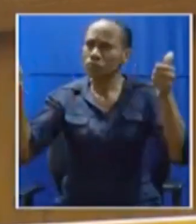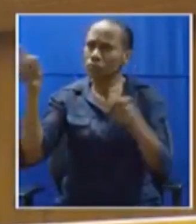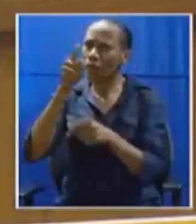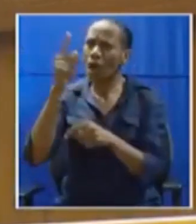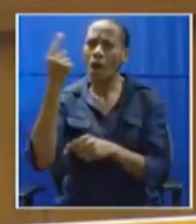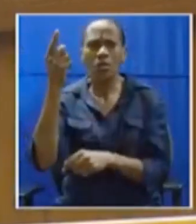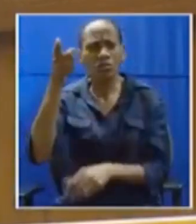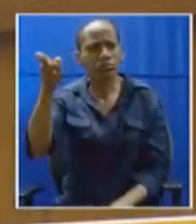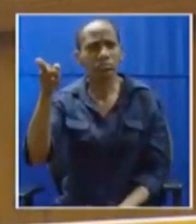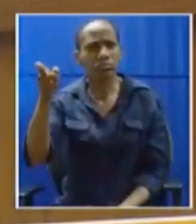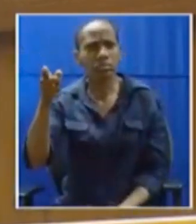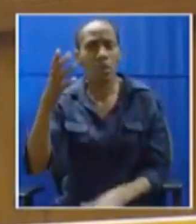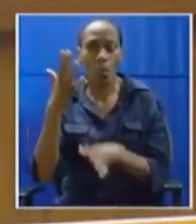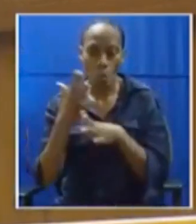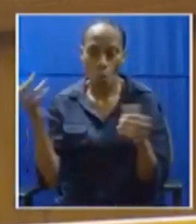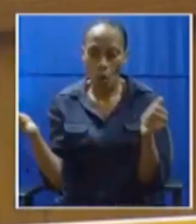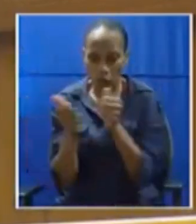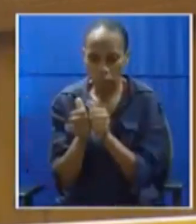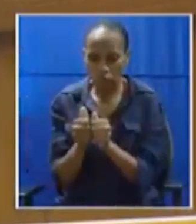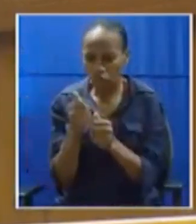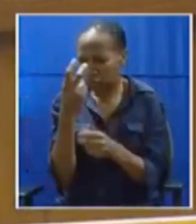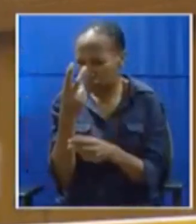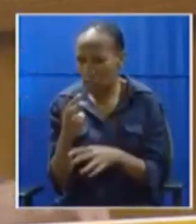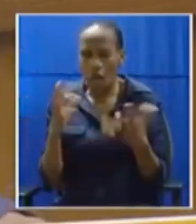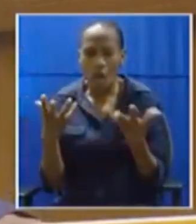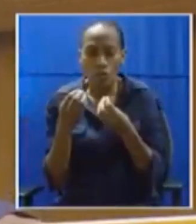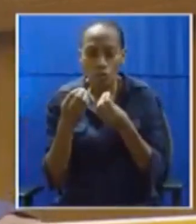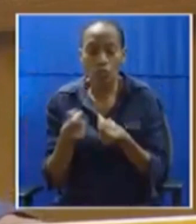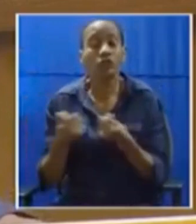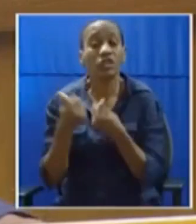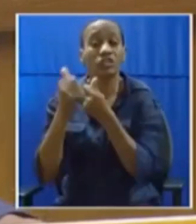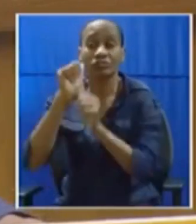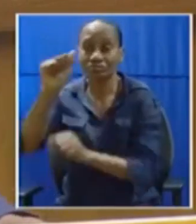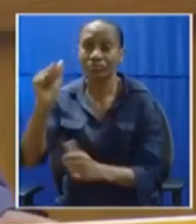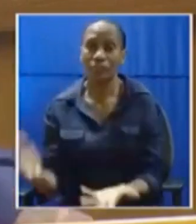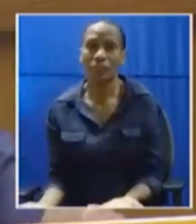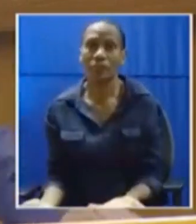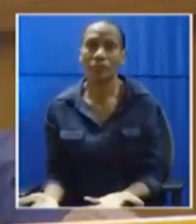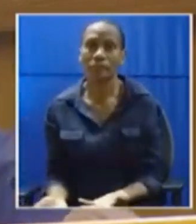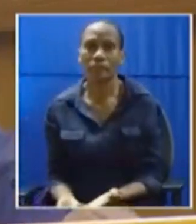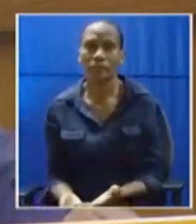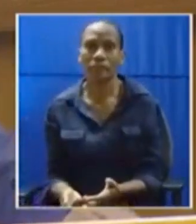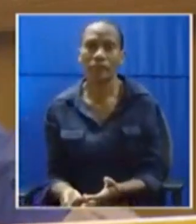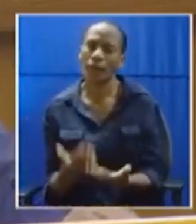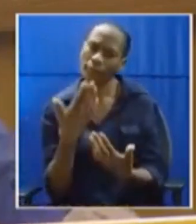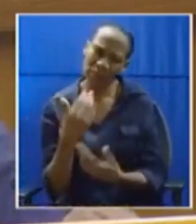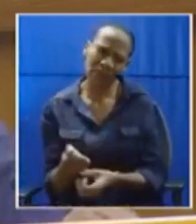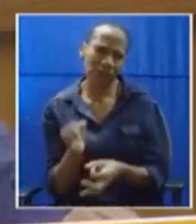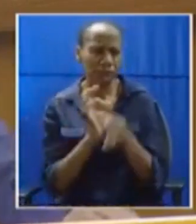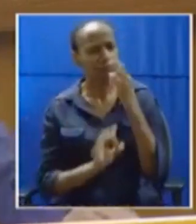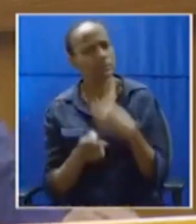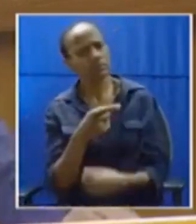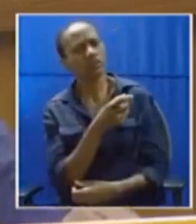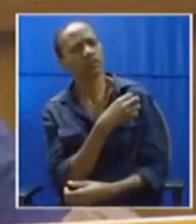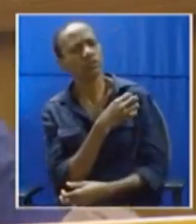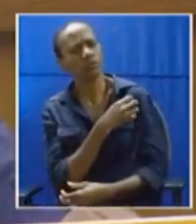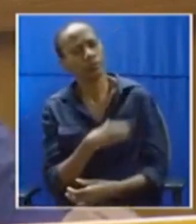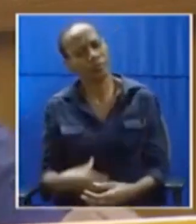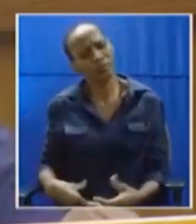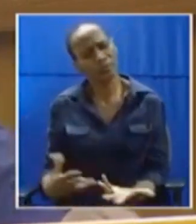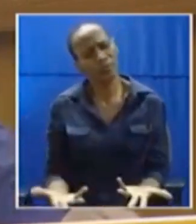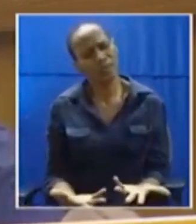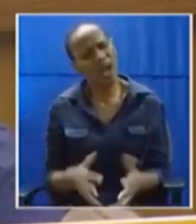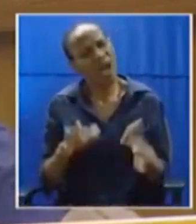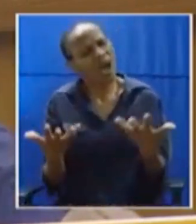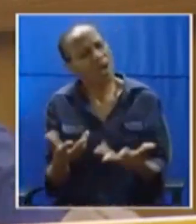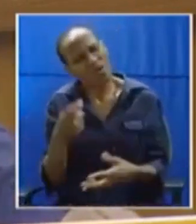alone work together to find solutions to the challenges. Please balance us, Mr. President. How exactly do you expect